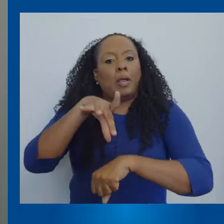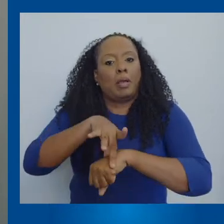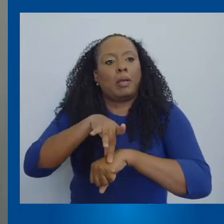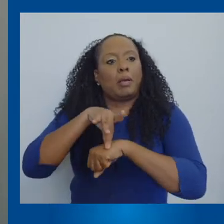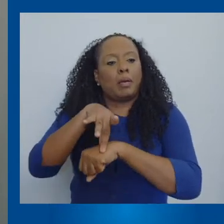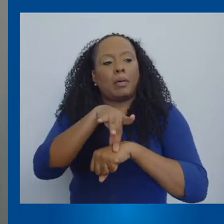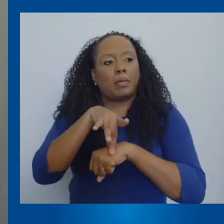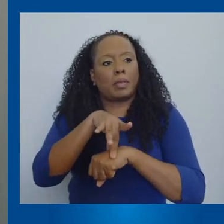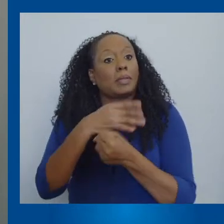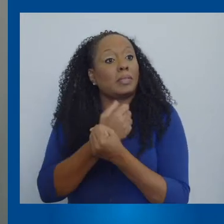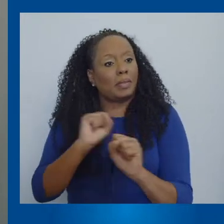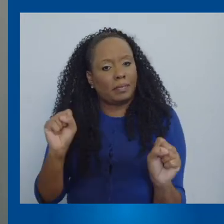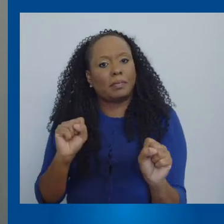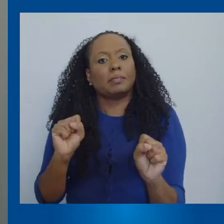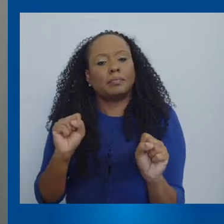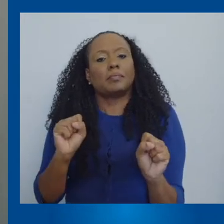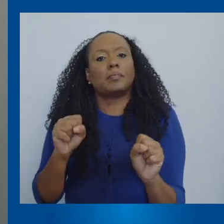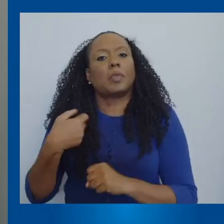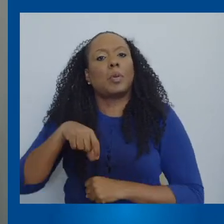we live on remains safe.